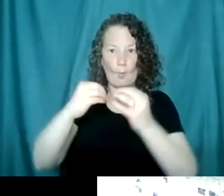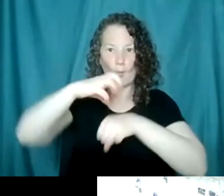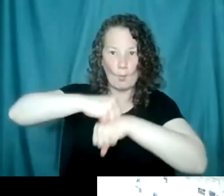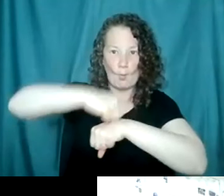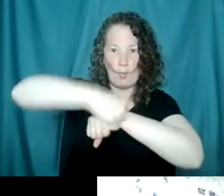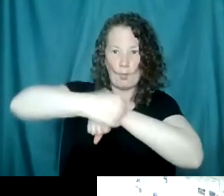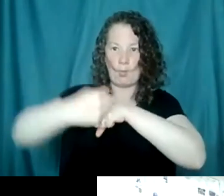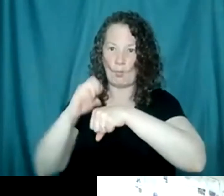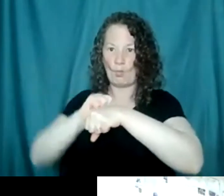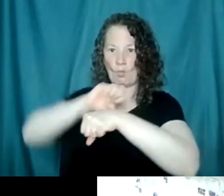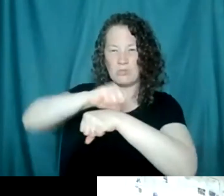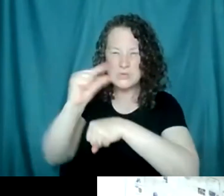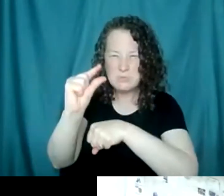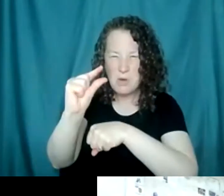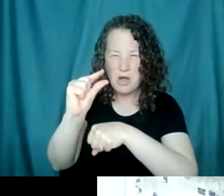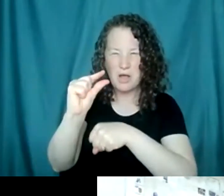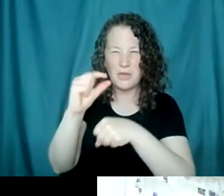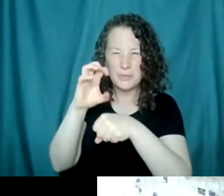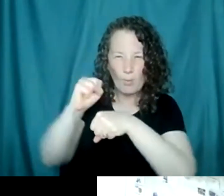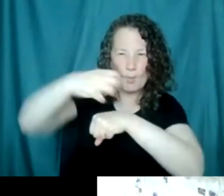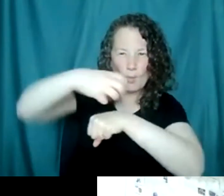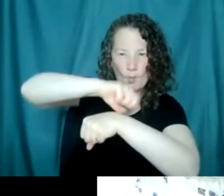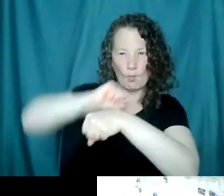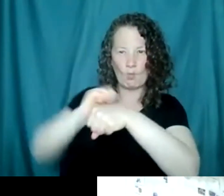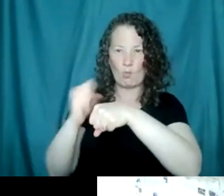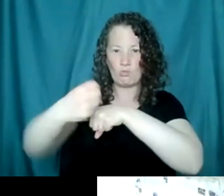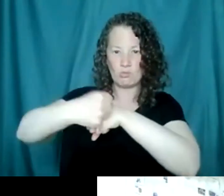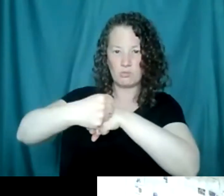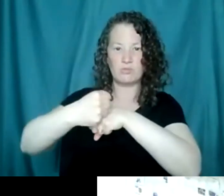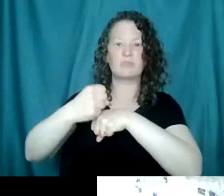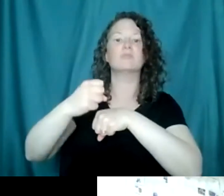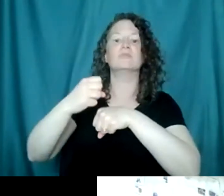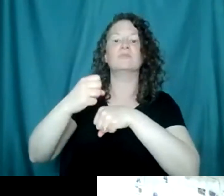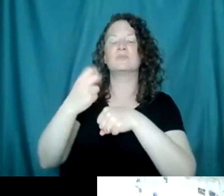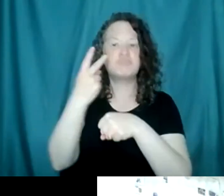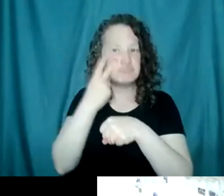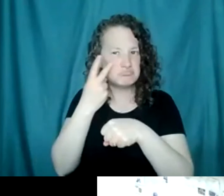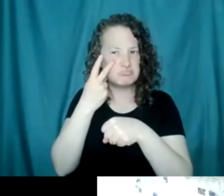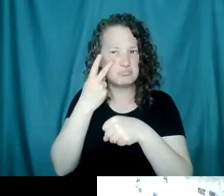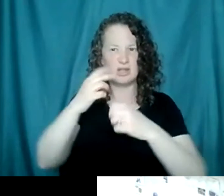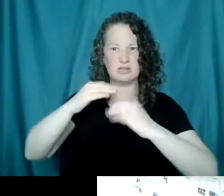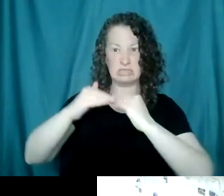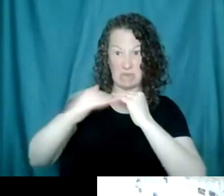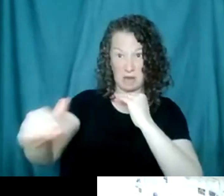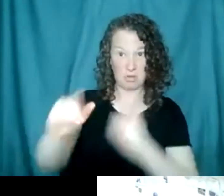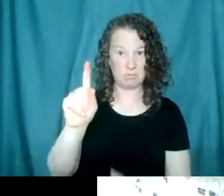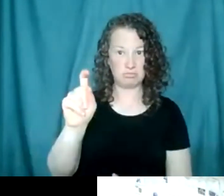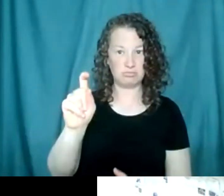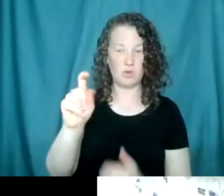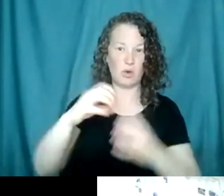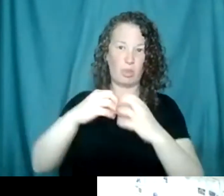can be really small micro aggregates or bigger macro aggregates. We're seeing how stable those are.